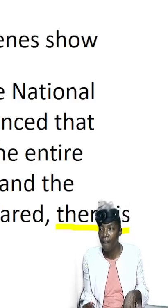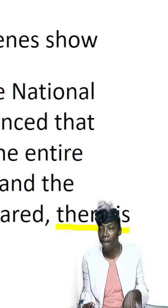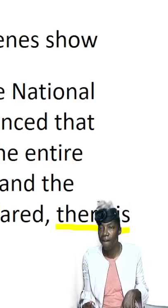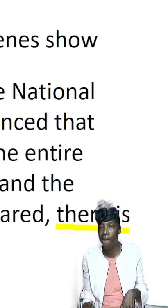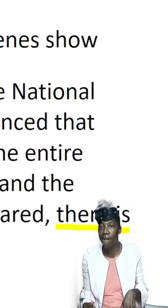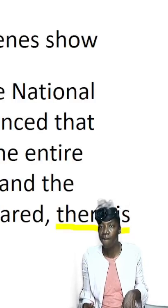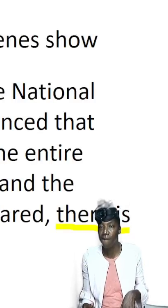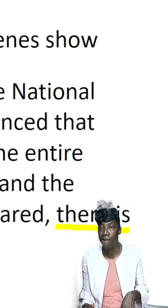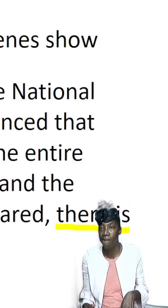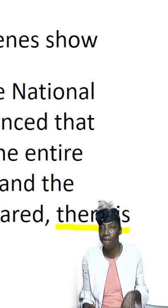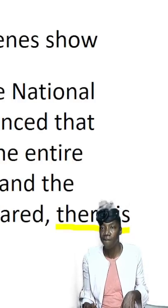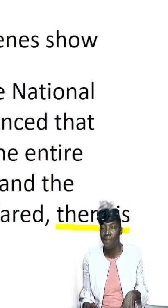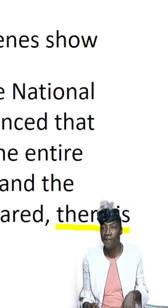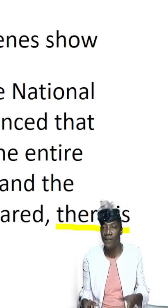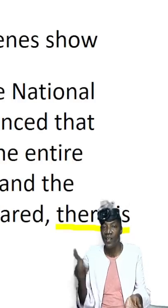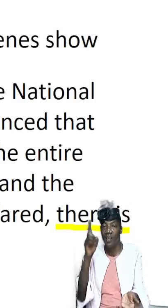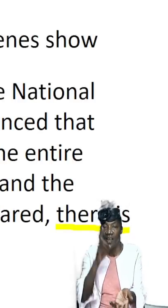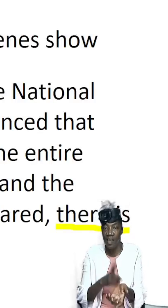right